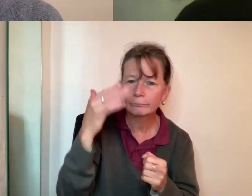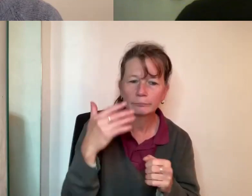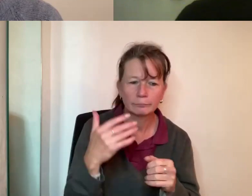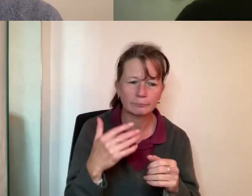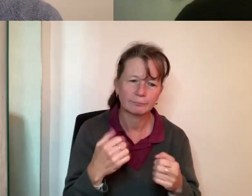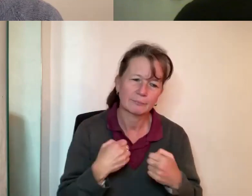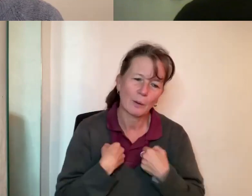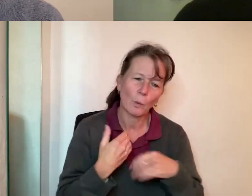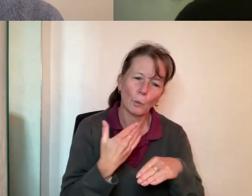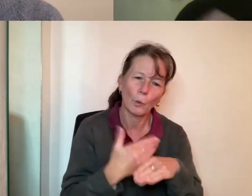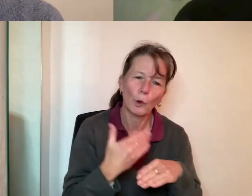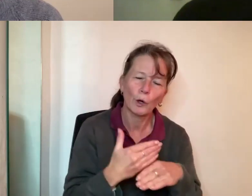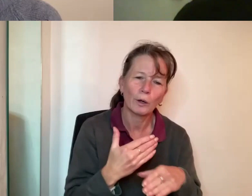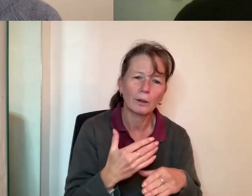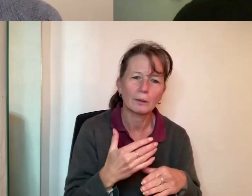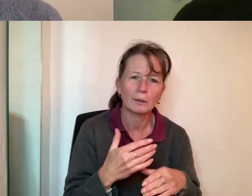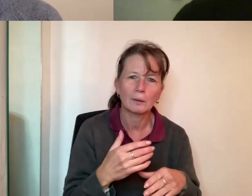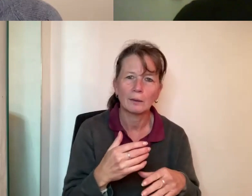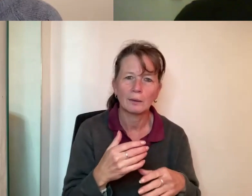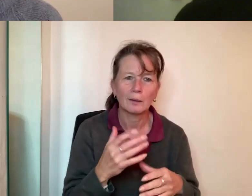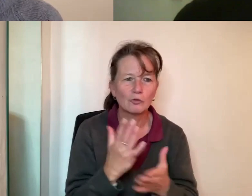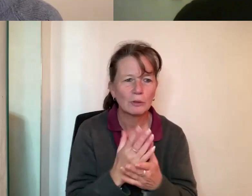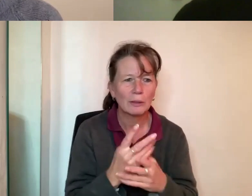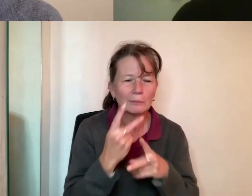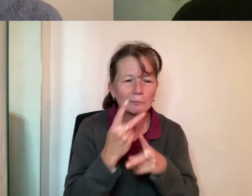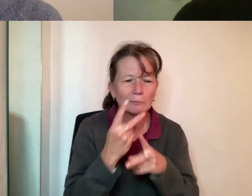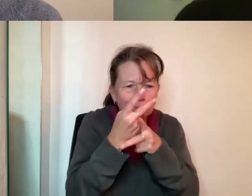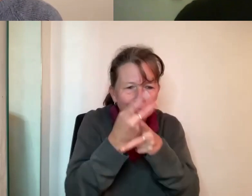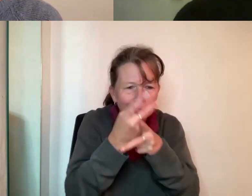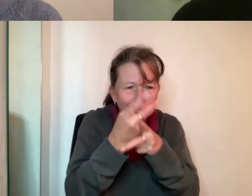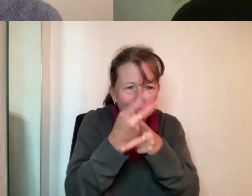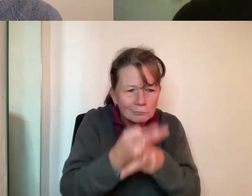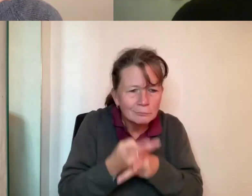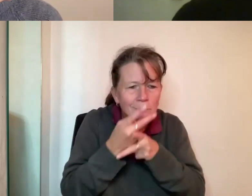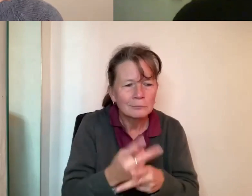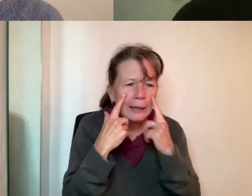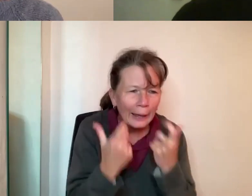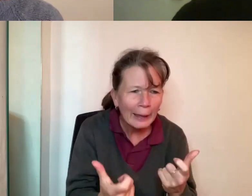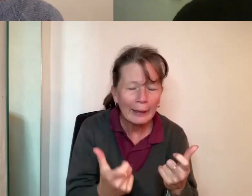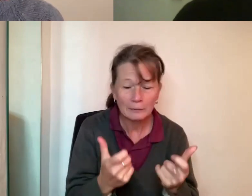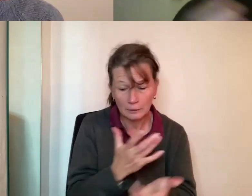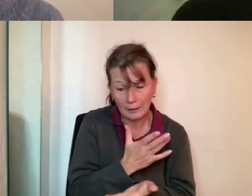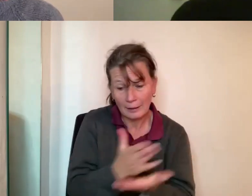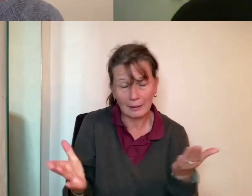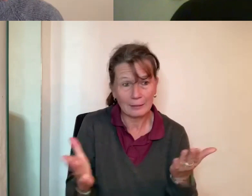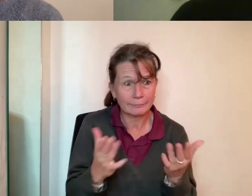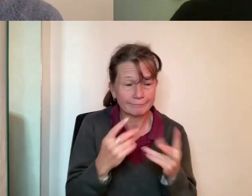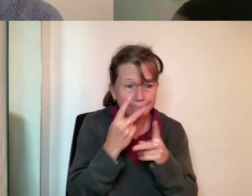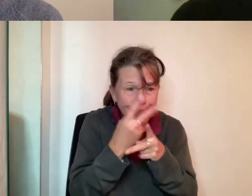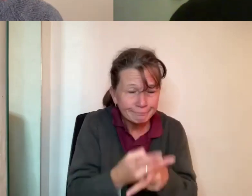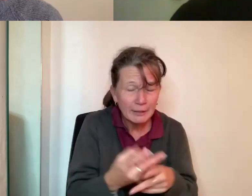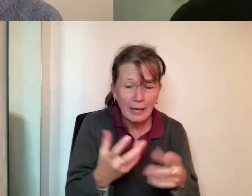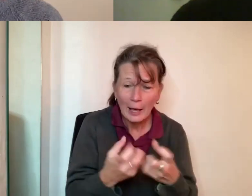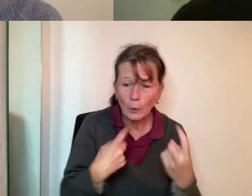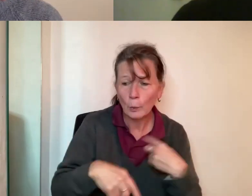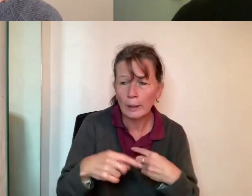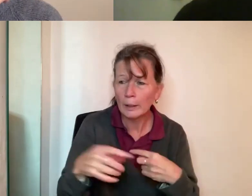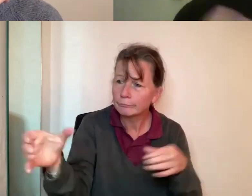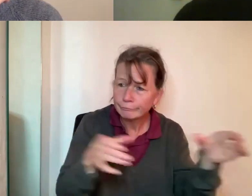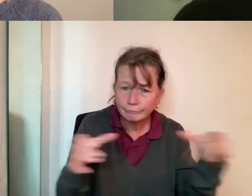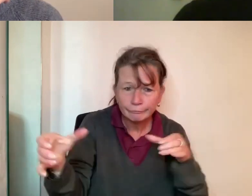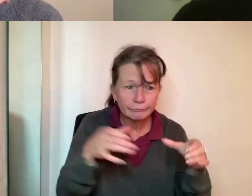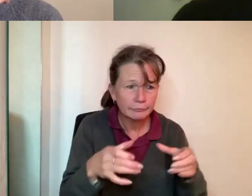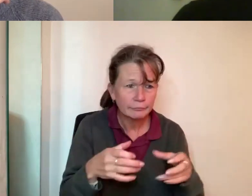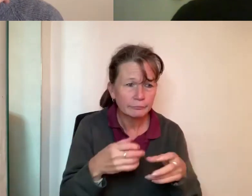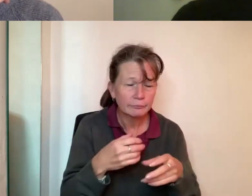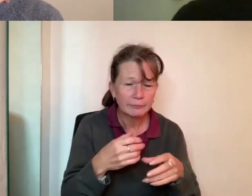is about taking real care, being compassionate, being transparent about the way in which we bring people together and the